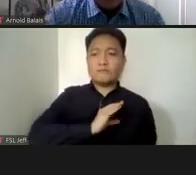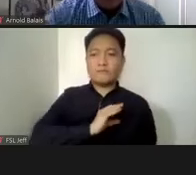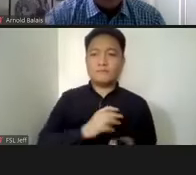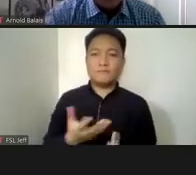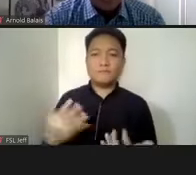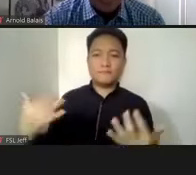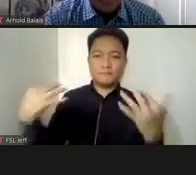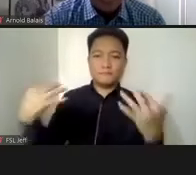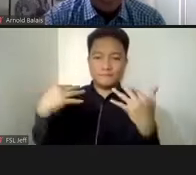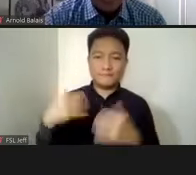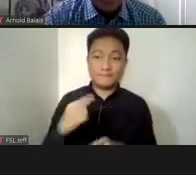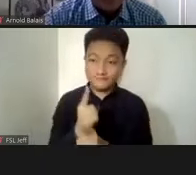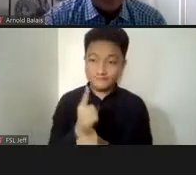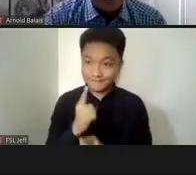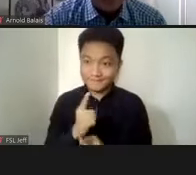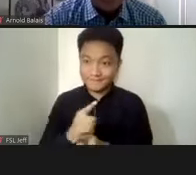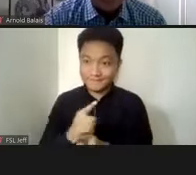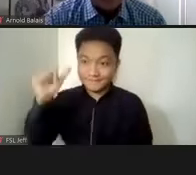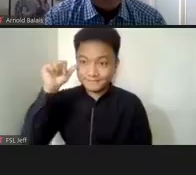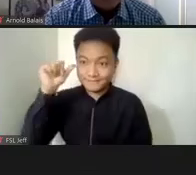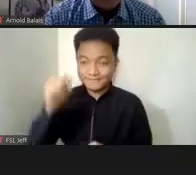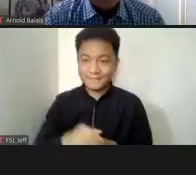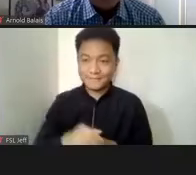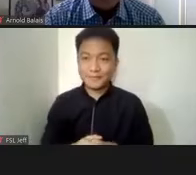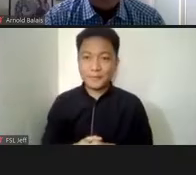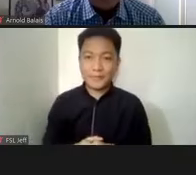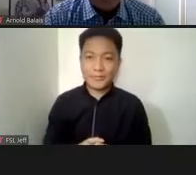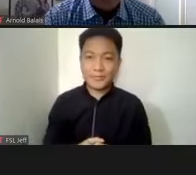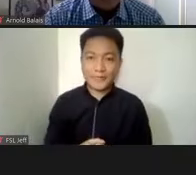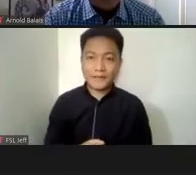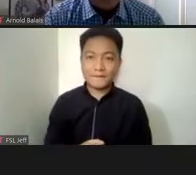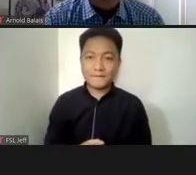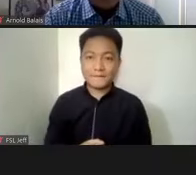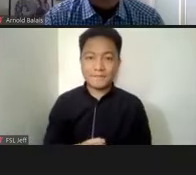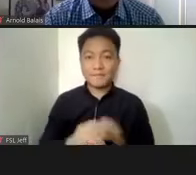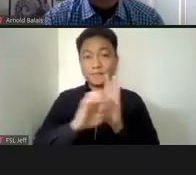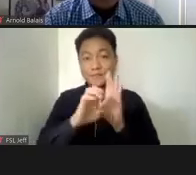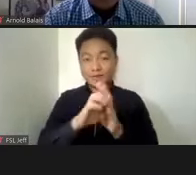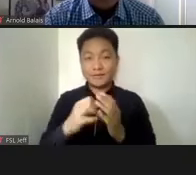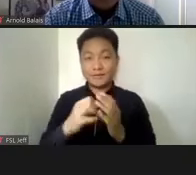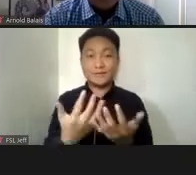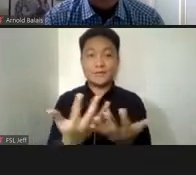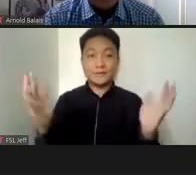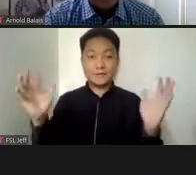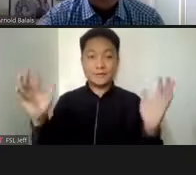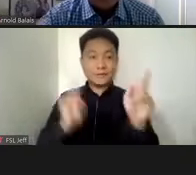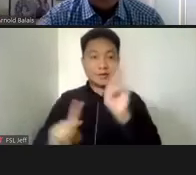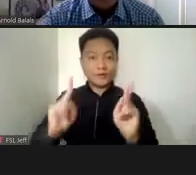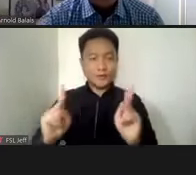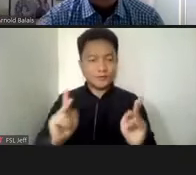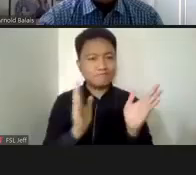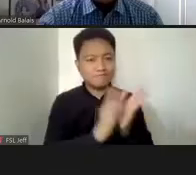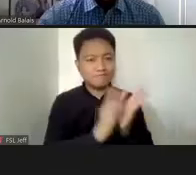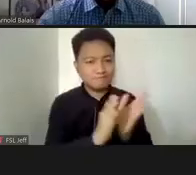lang ng mga nanonood. It's actually very encouraging. Di ba, Arnold? Opo, totoo po yan, Ma'am Mikey.